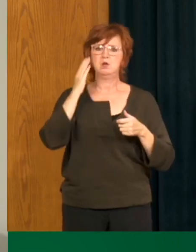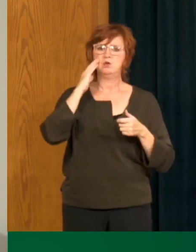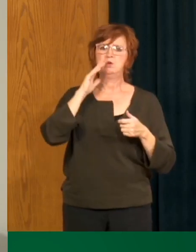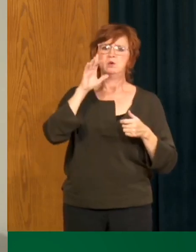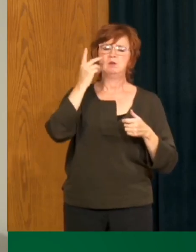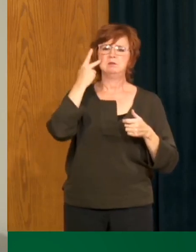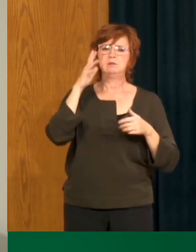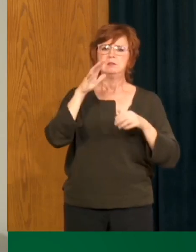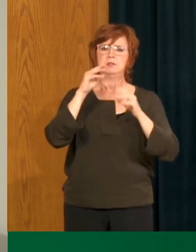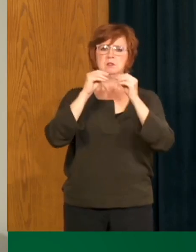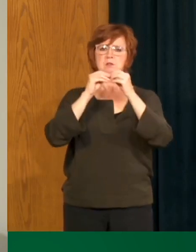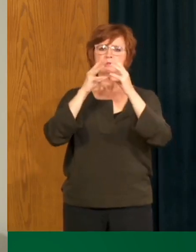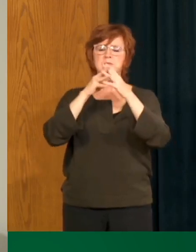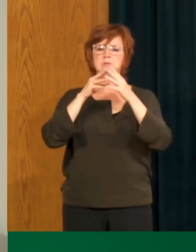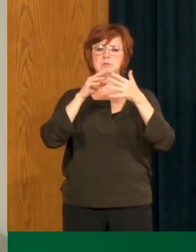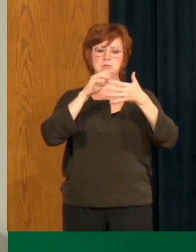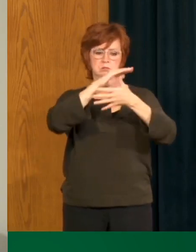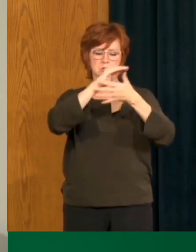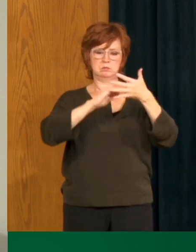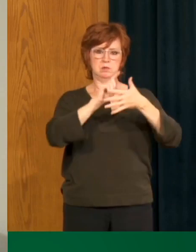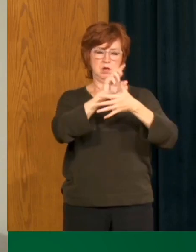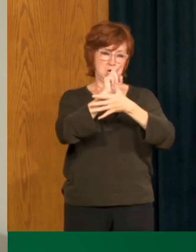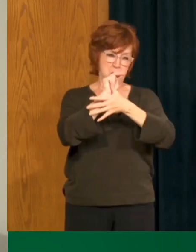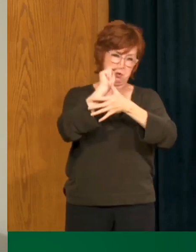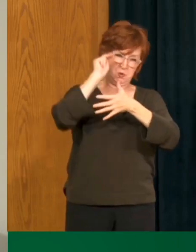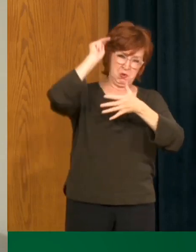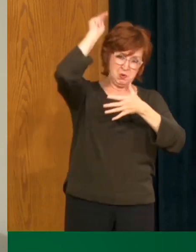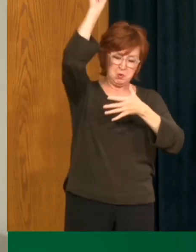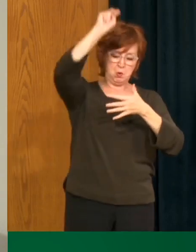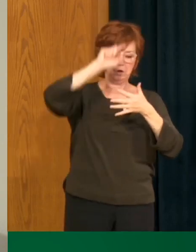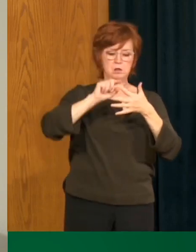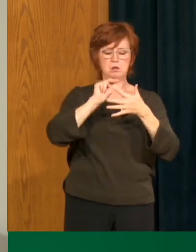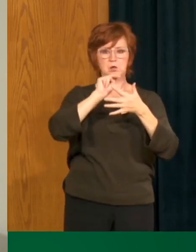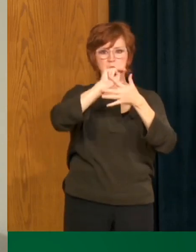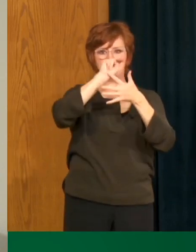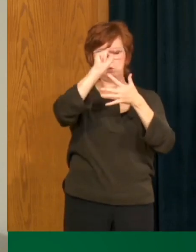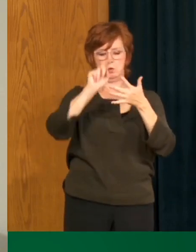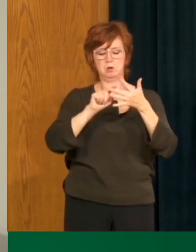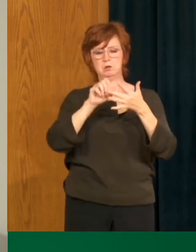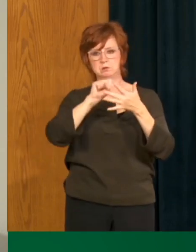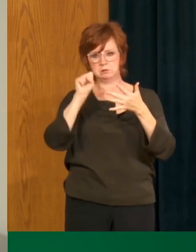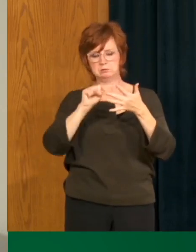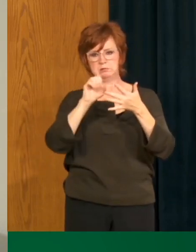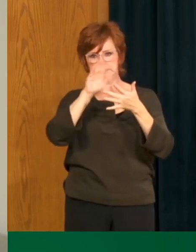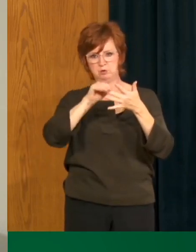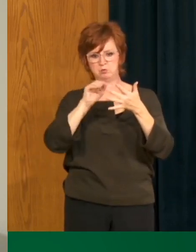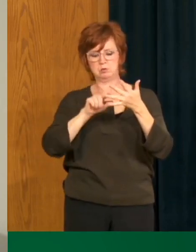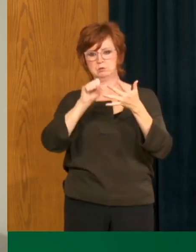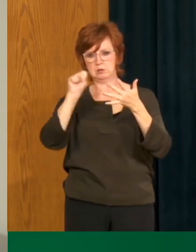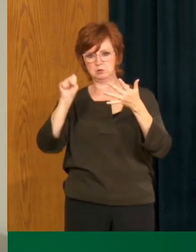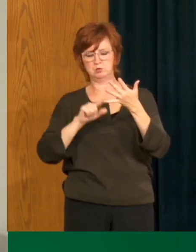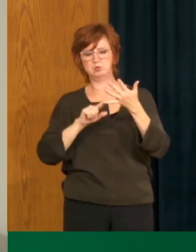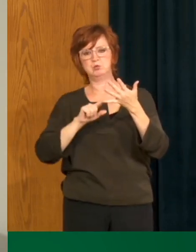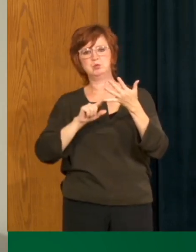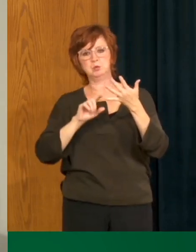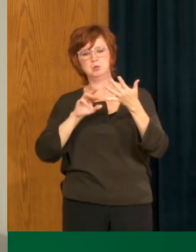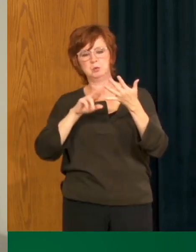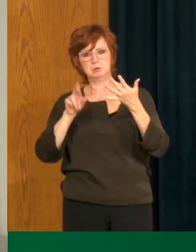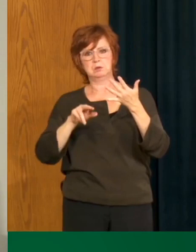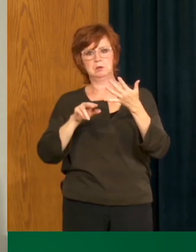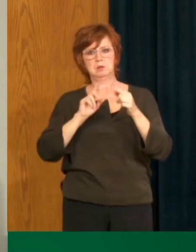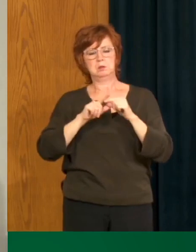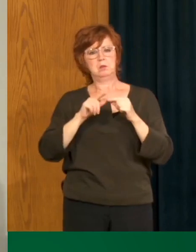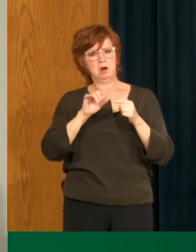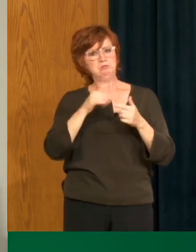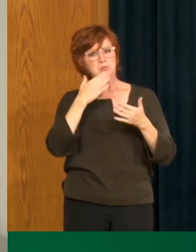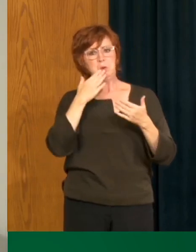and Saskatoon, and gives a good bird's eye view of cases, active cases, tests, ICU, and hospitalization. But